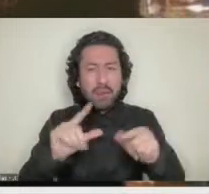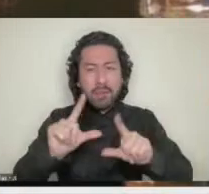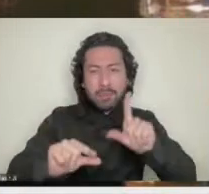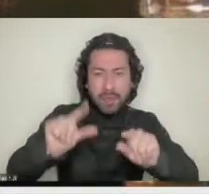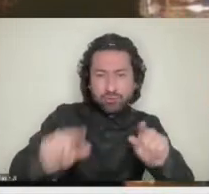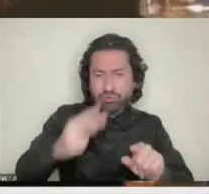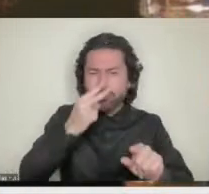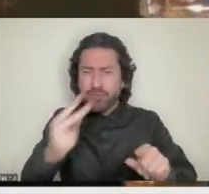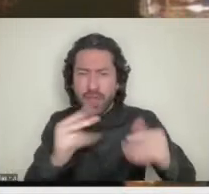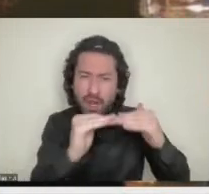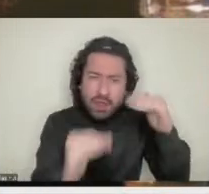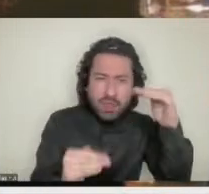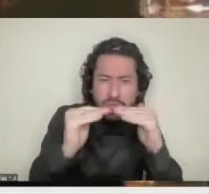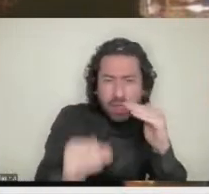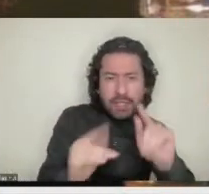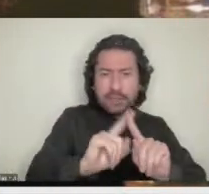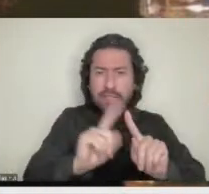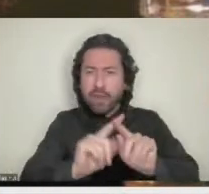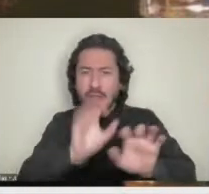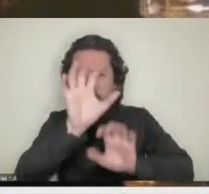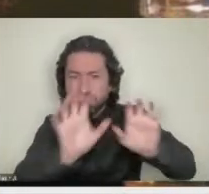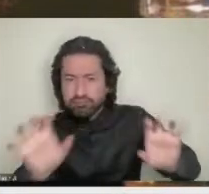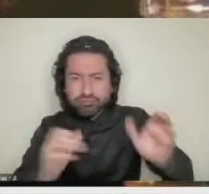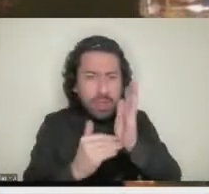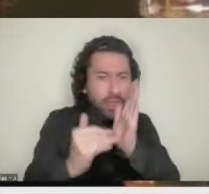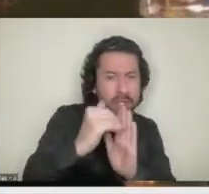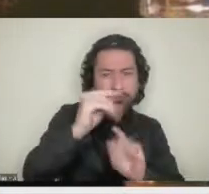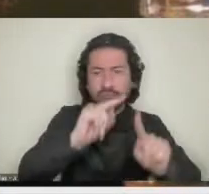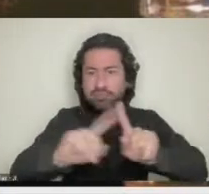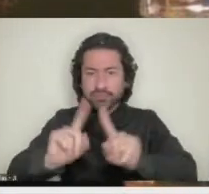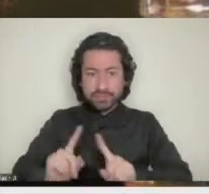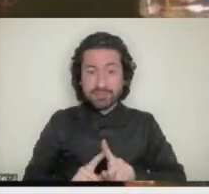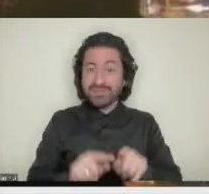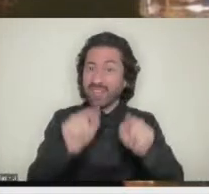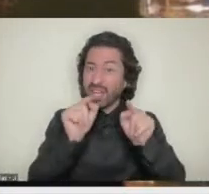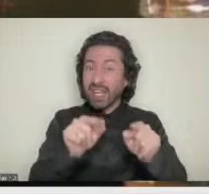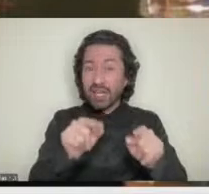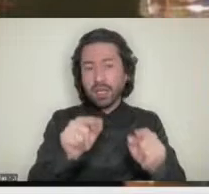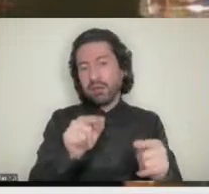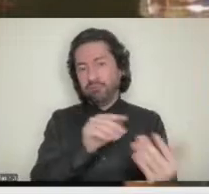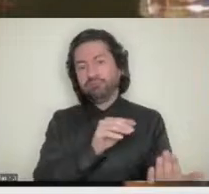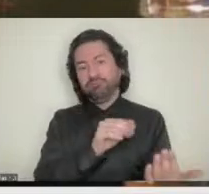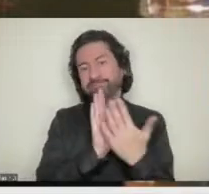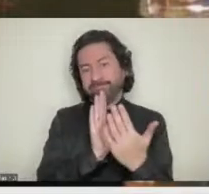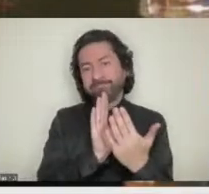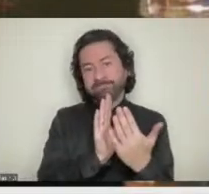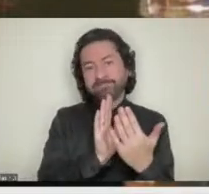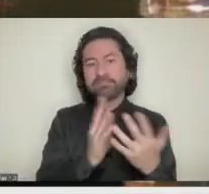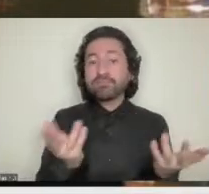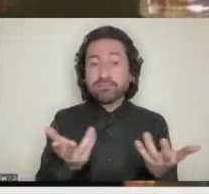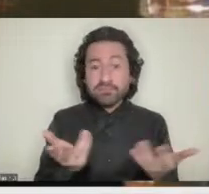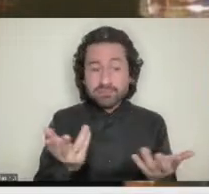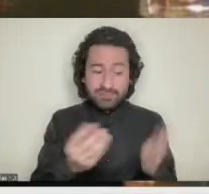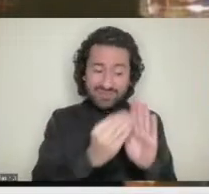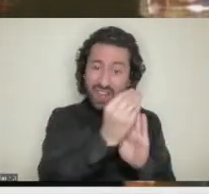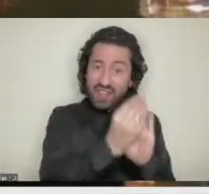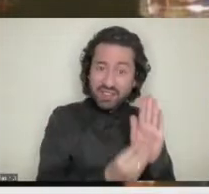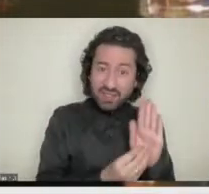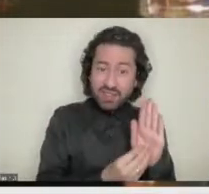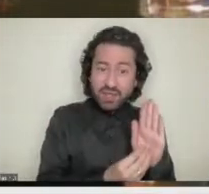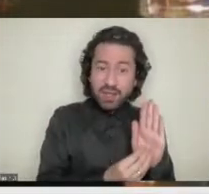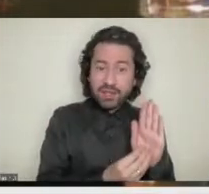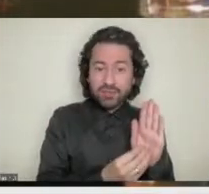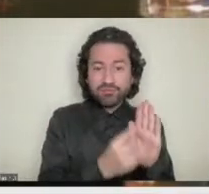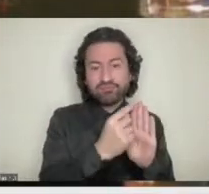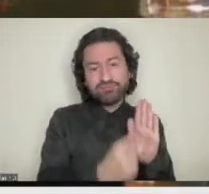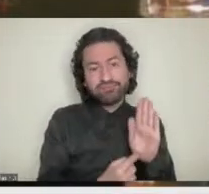in measurement, and we talked about the gaps with the different dimensions. We have a big challenge there, and that has to